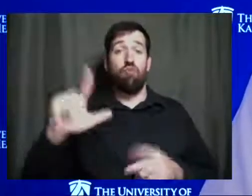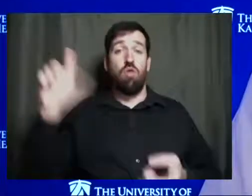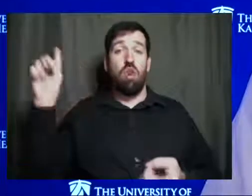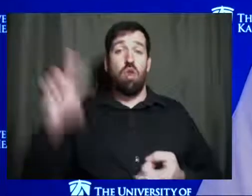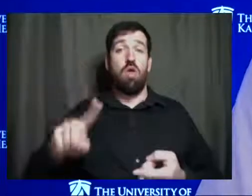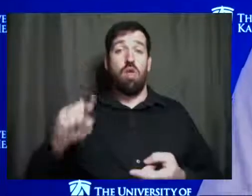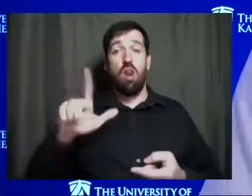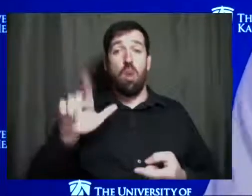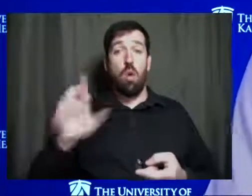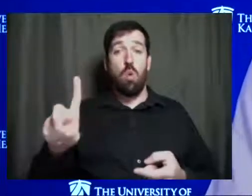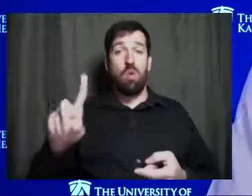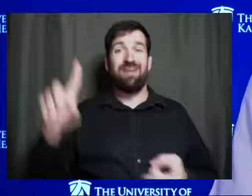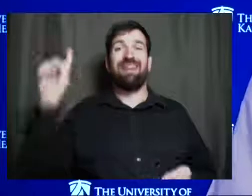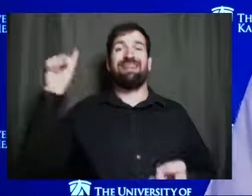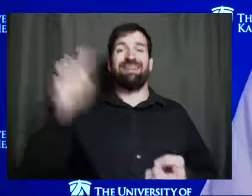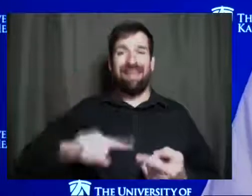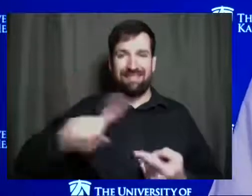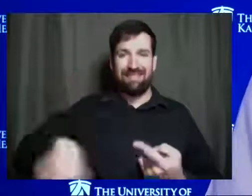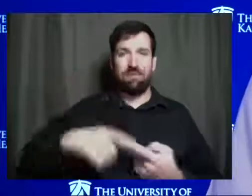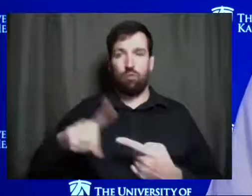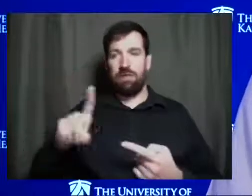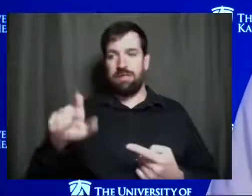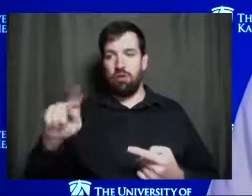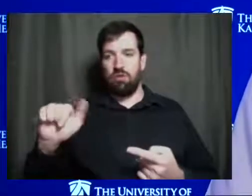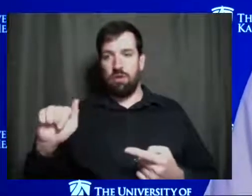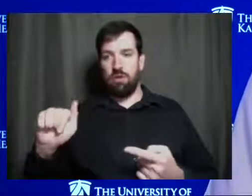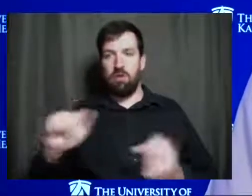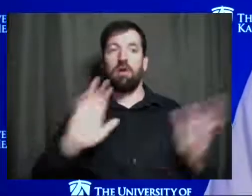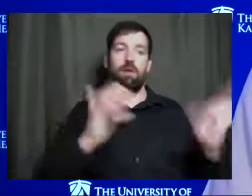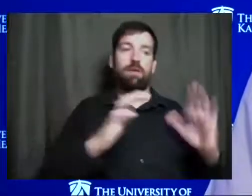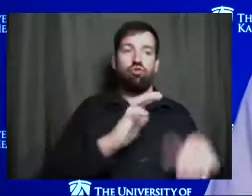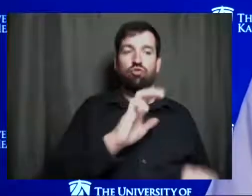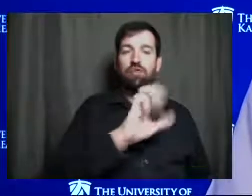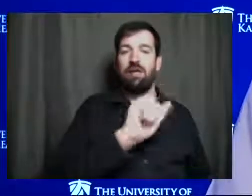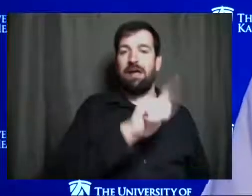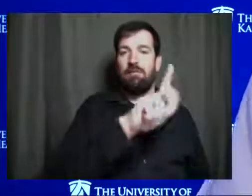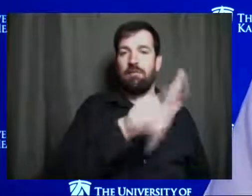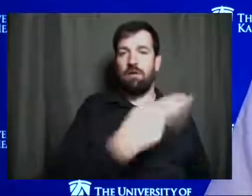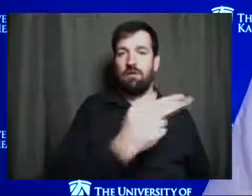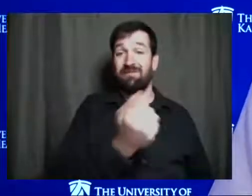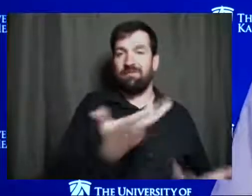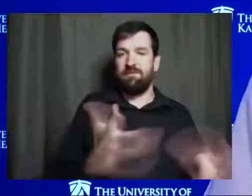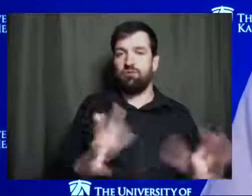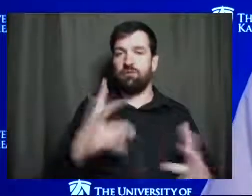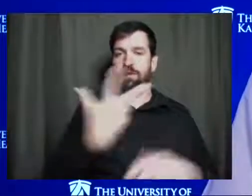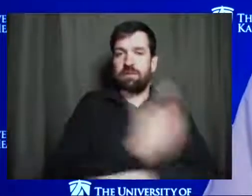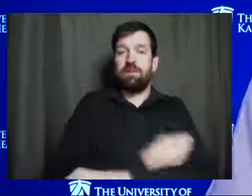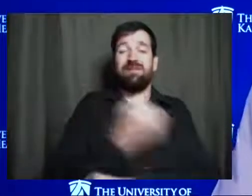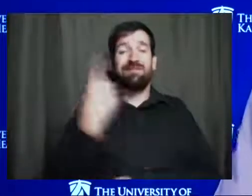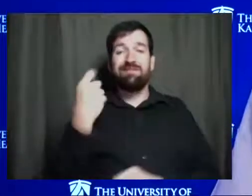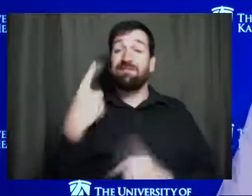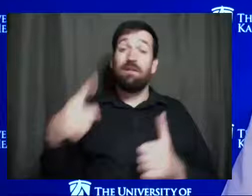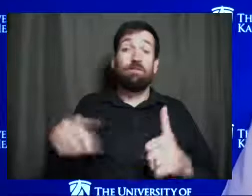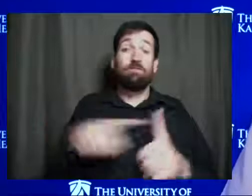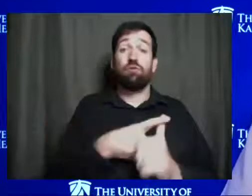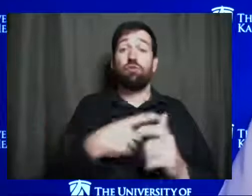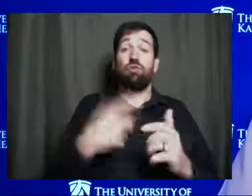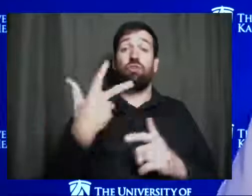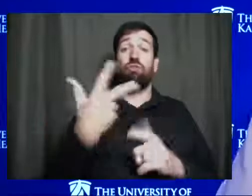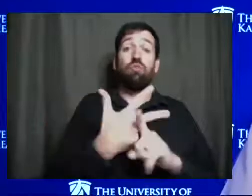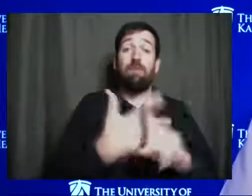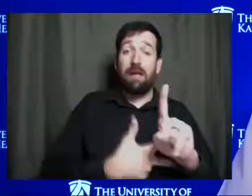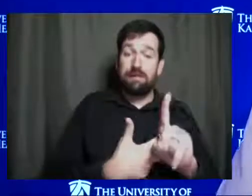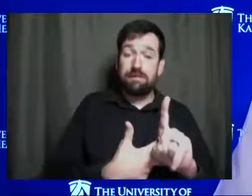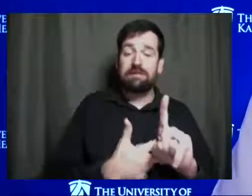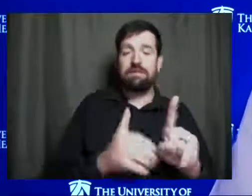when people had Delta compared to Alpha, even after vaccination. However, within that first 3 months, it is about the same.